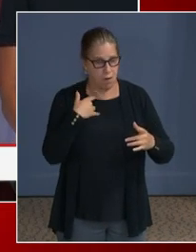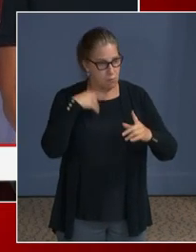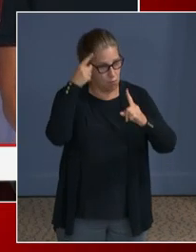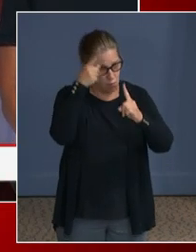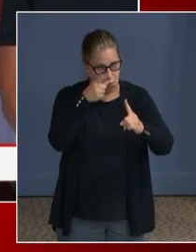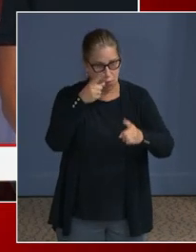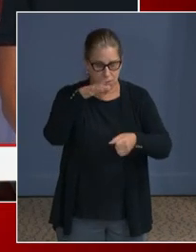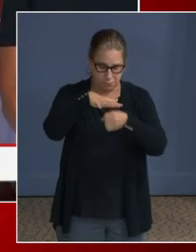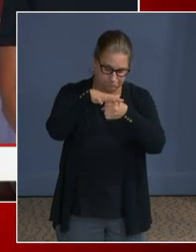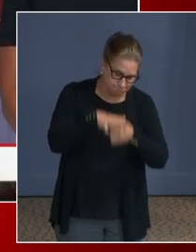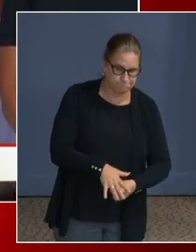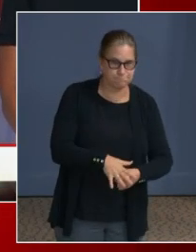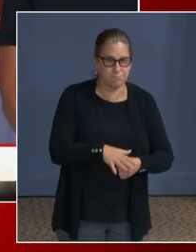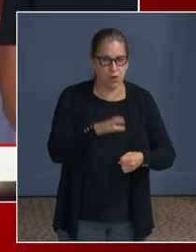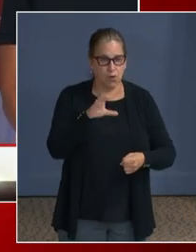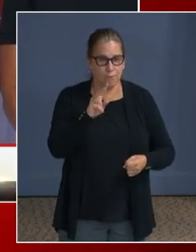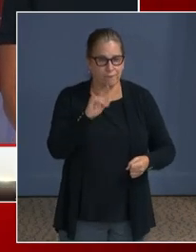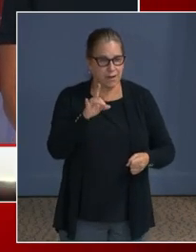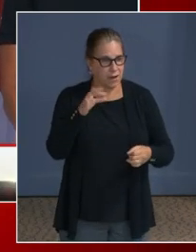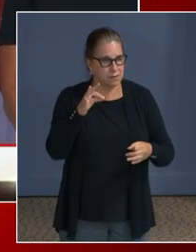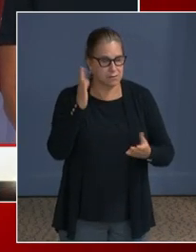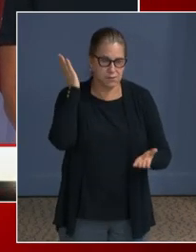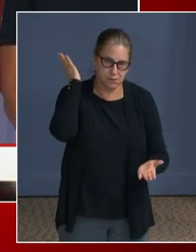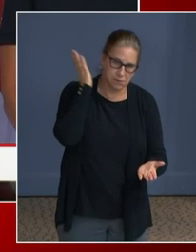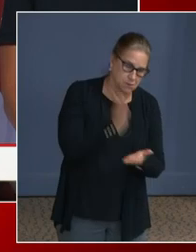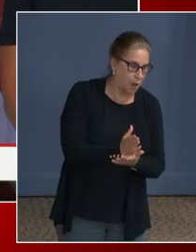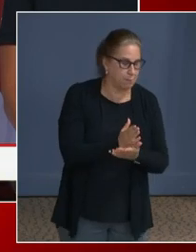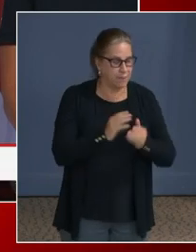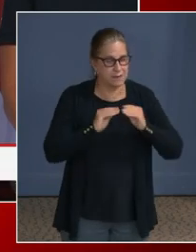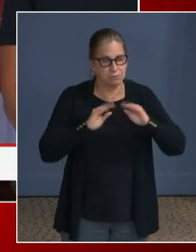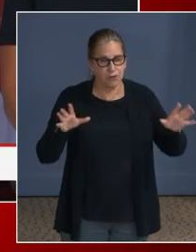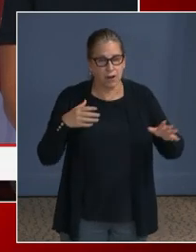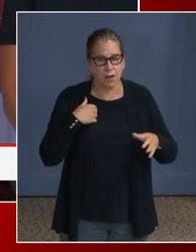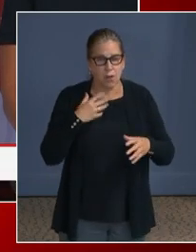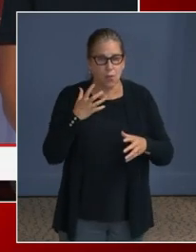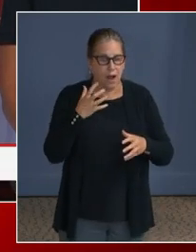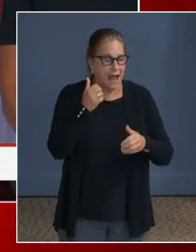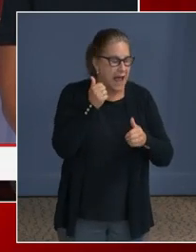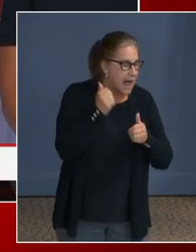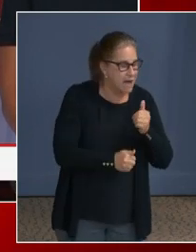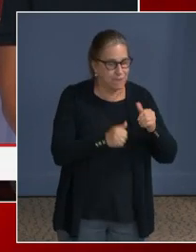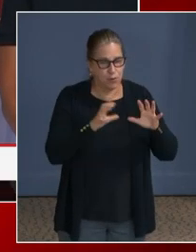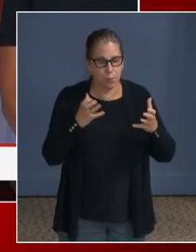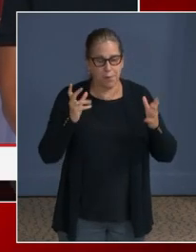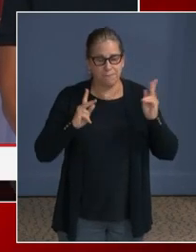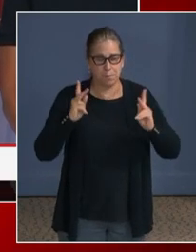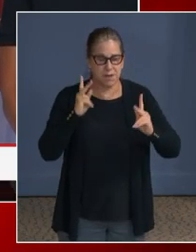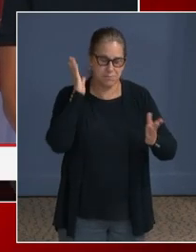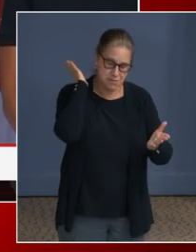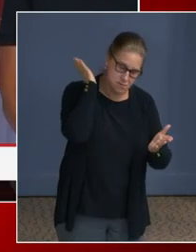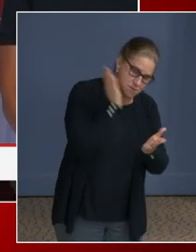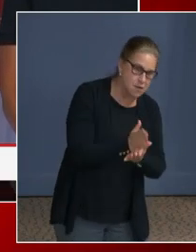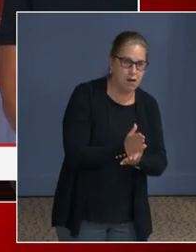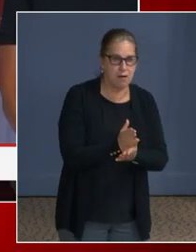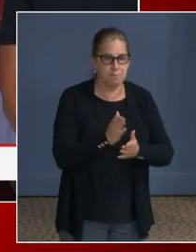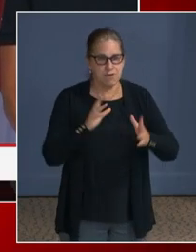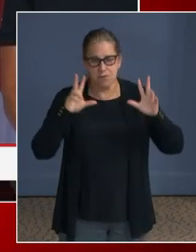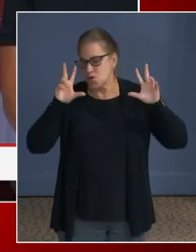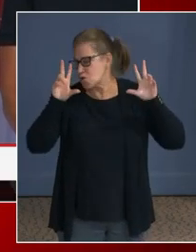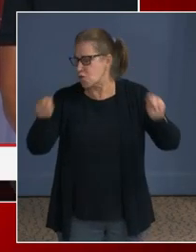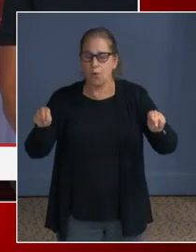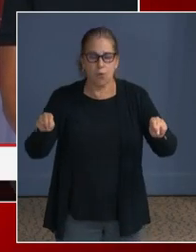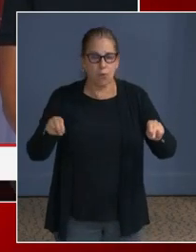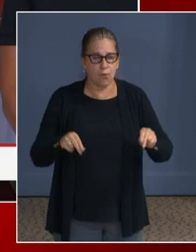to be able to stop every intentional group of people and lock them all up? Probably